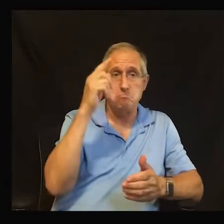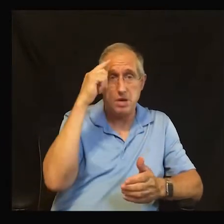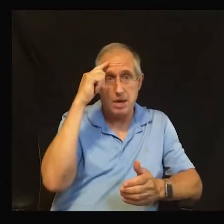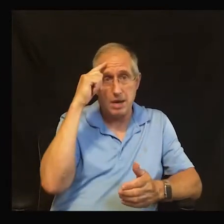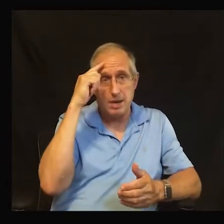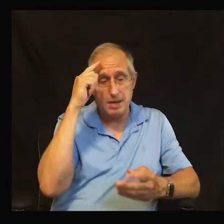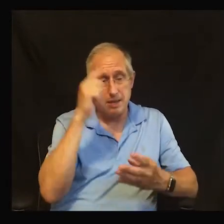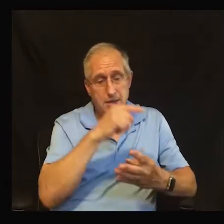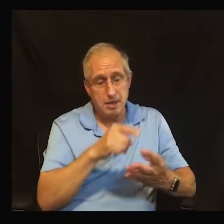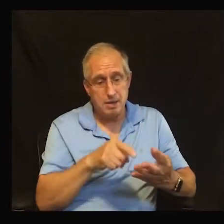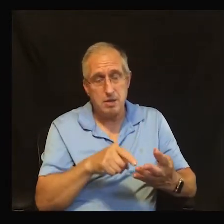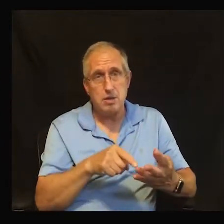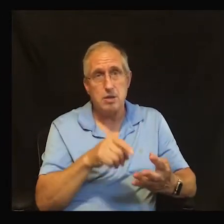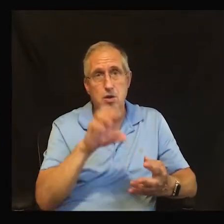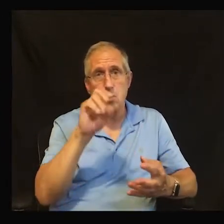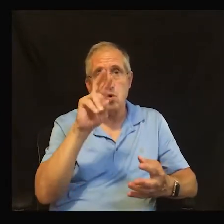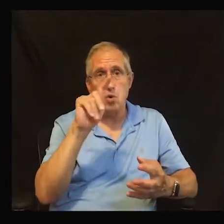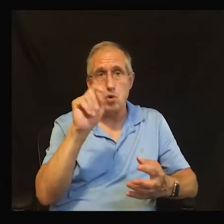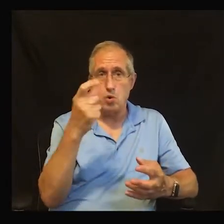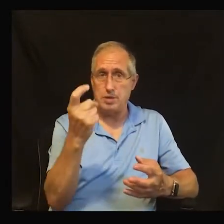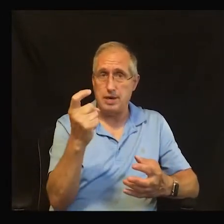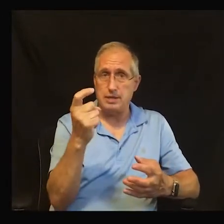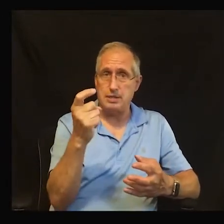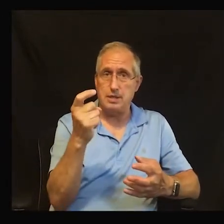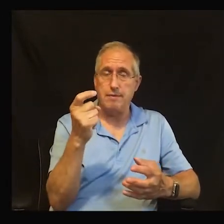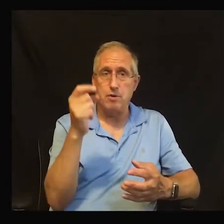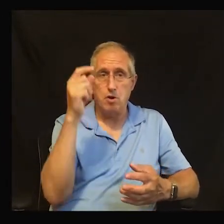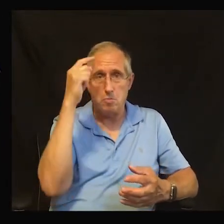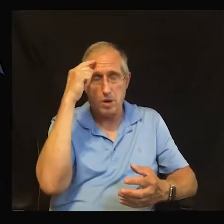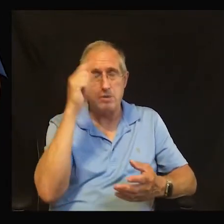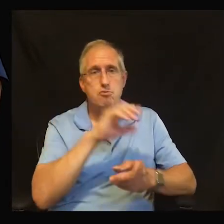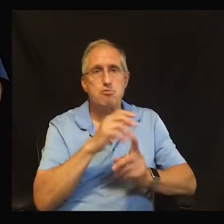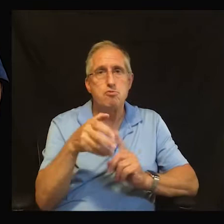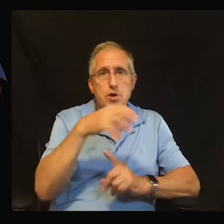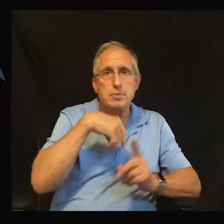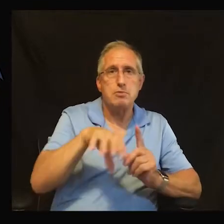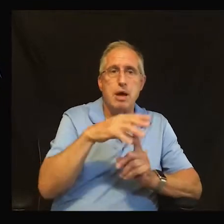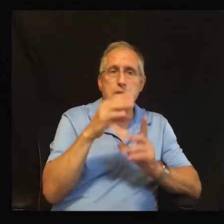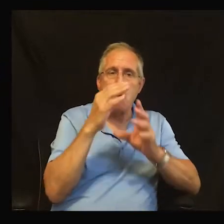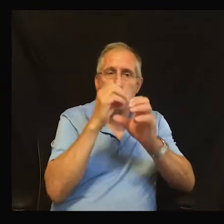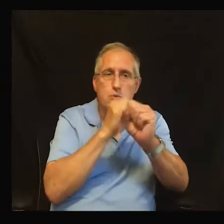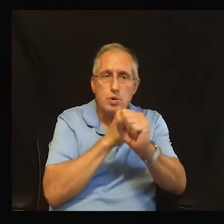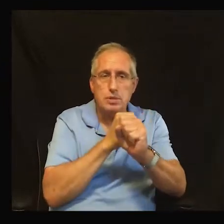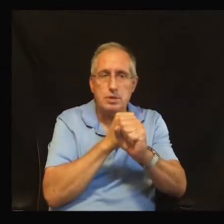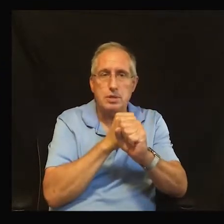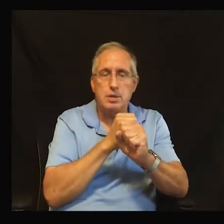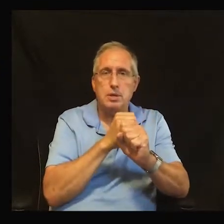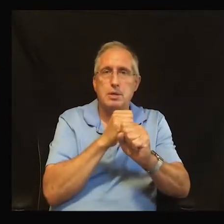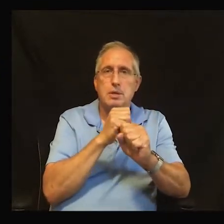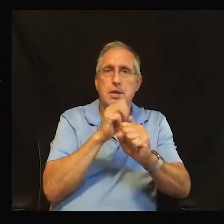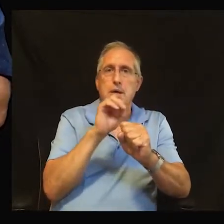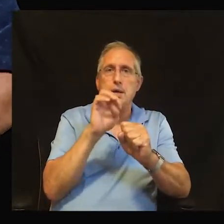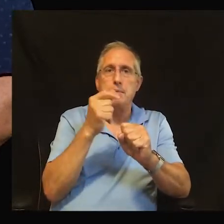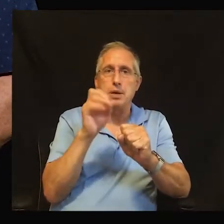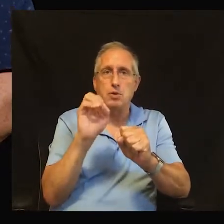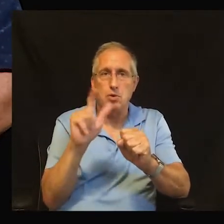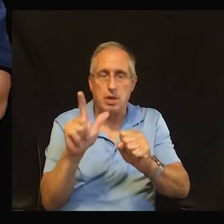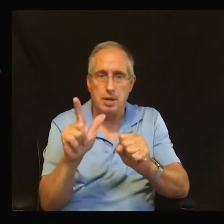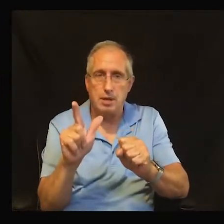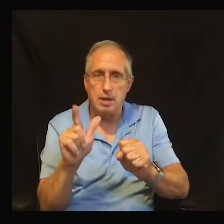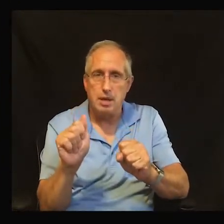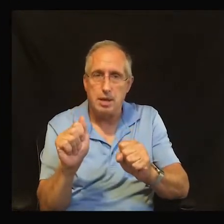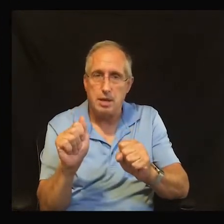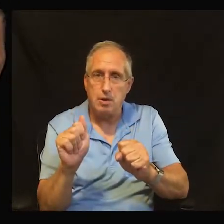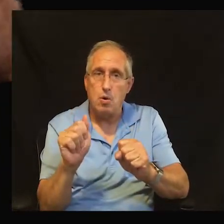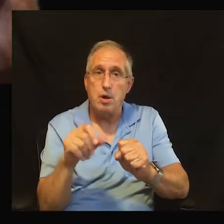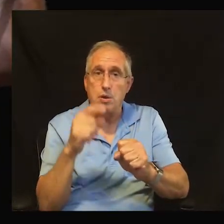these four fingers, this is the cortex of your brain. The cortex of your brain wraps around and squeezes the amygdala. And so when your brain